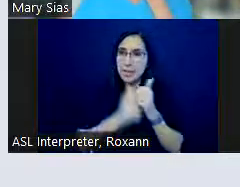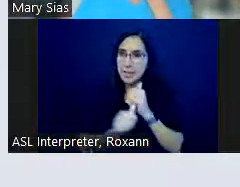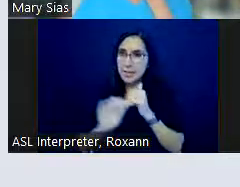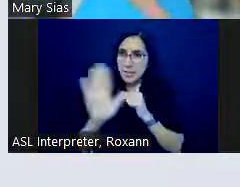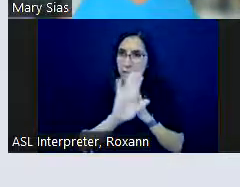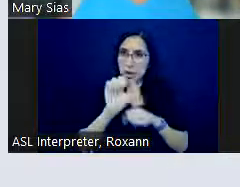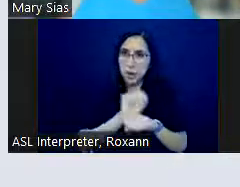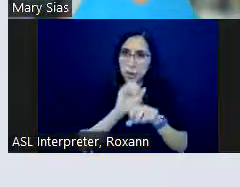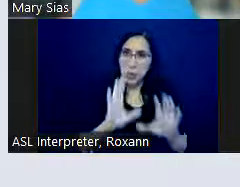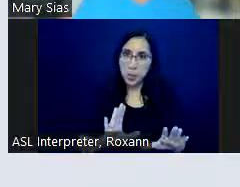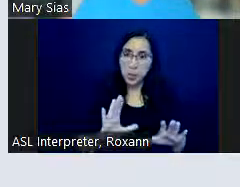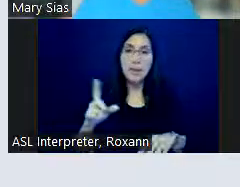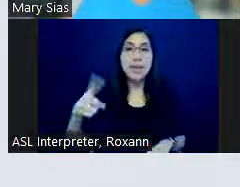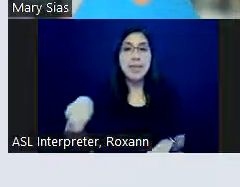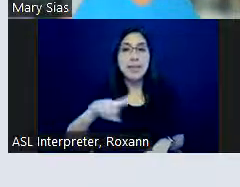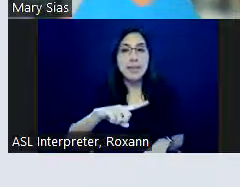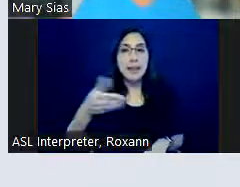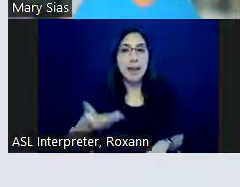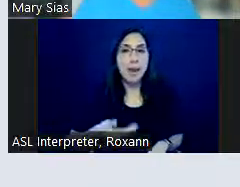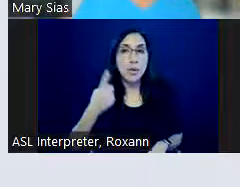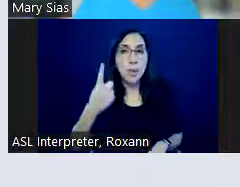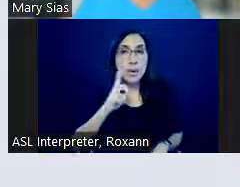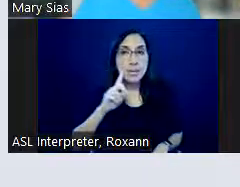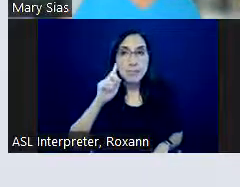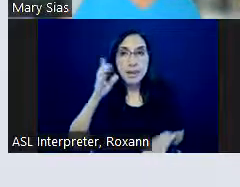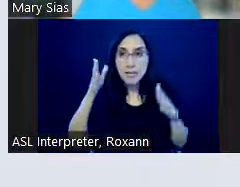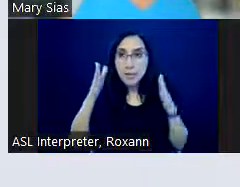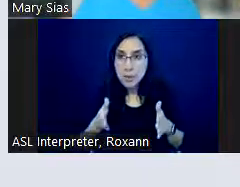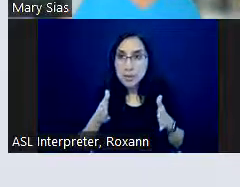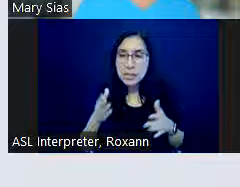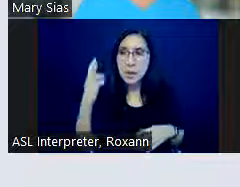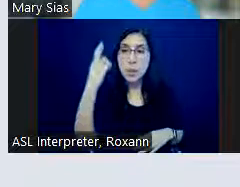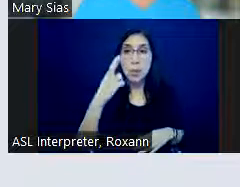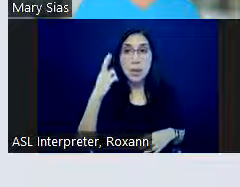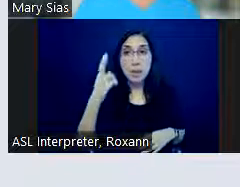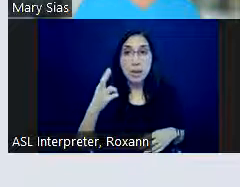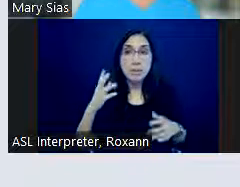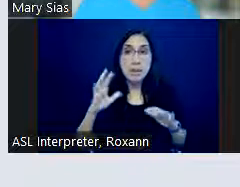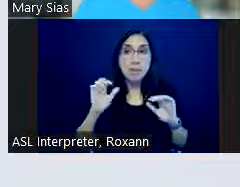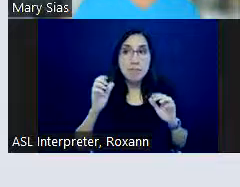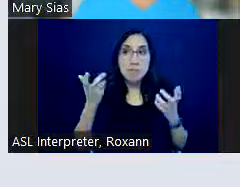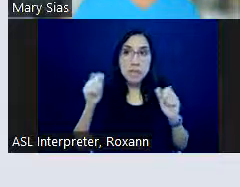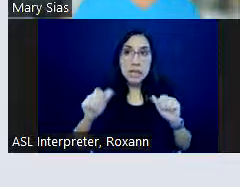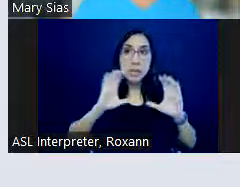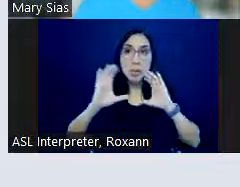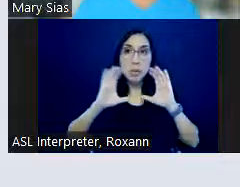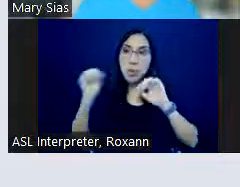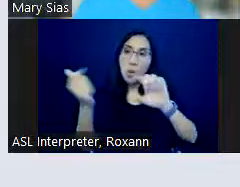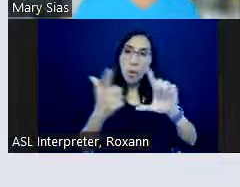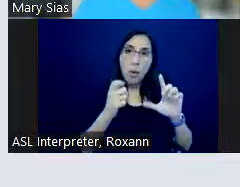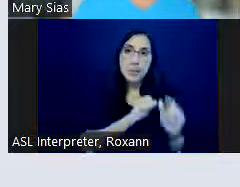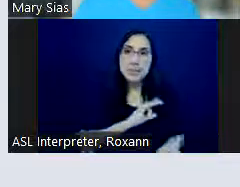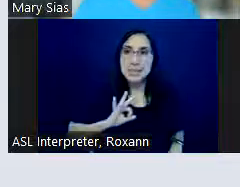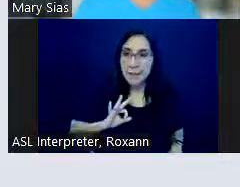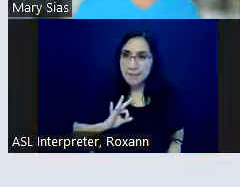They hired one deaf person and realized it was a way to communicate with all of their staff. And so now